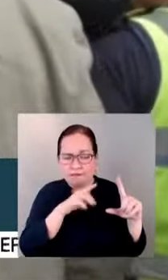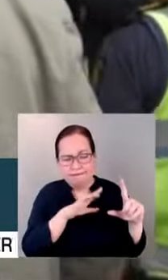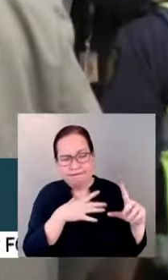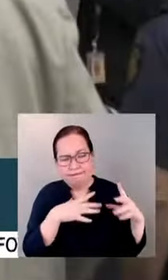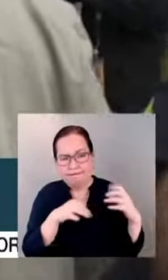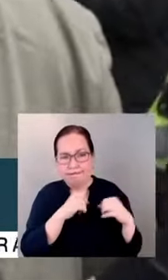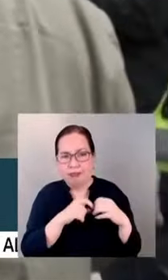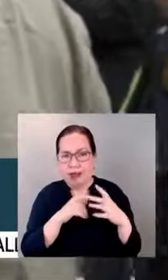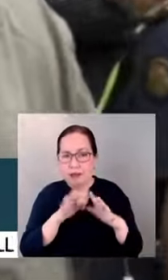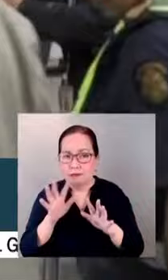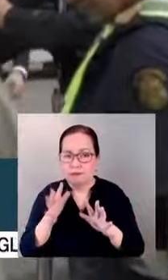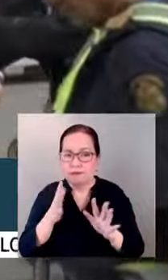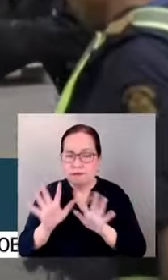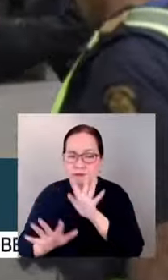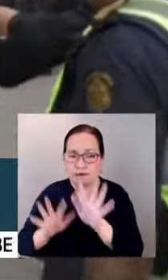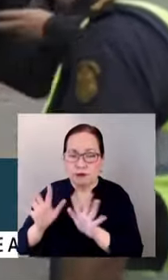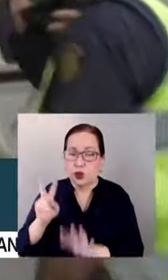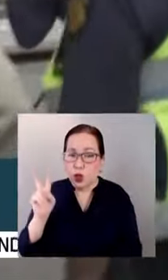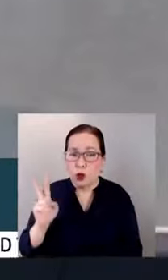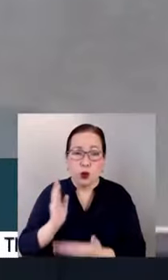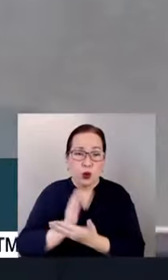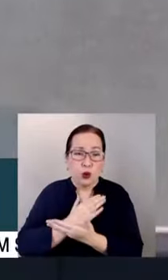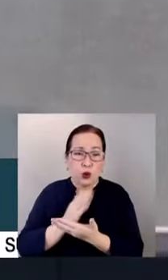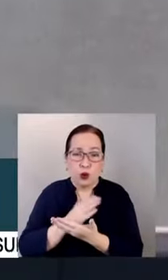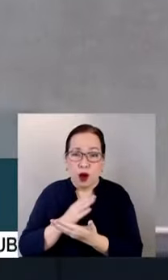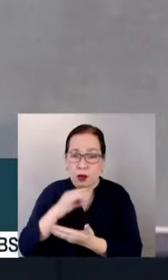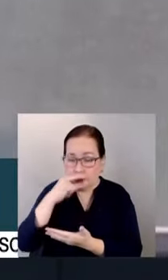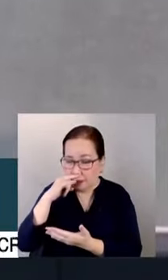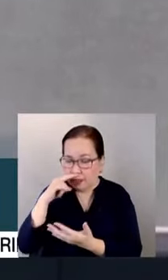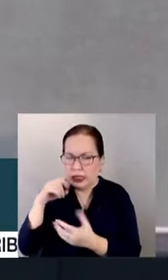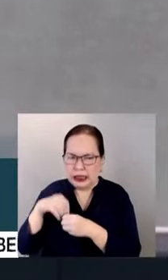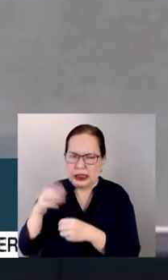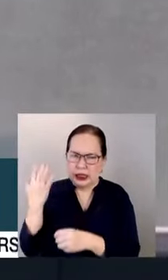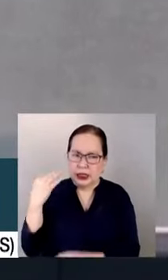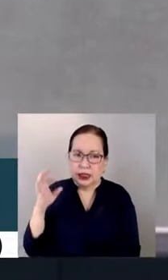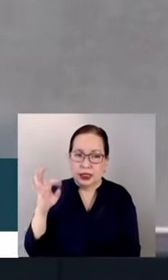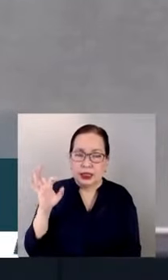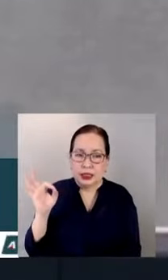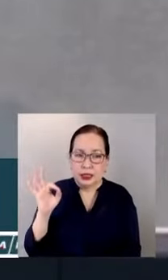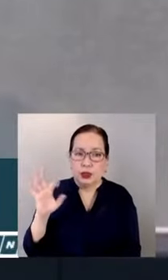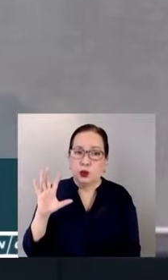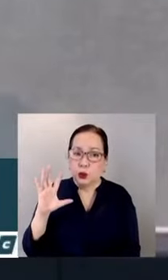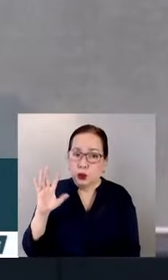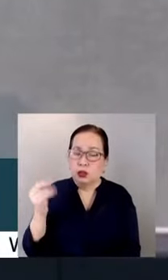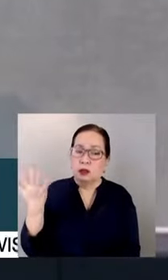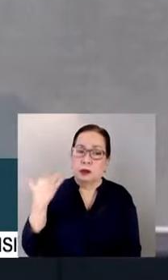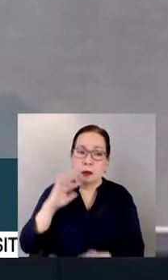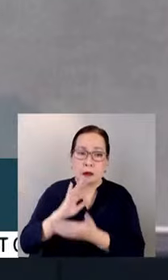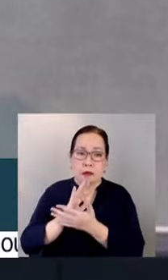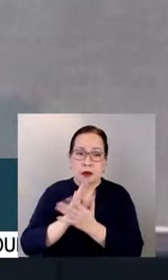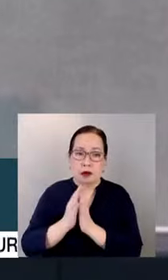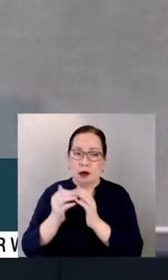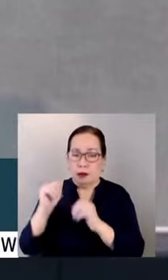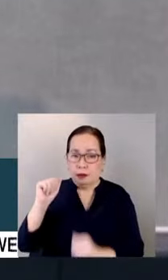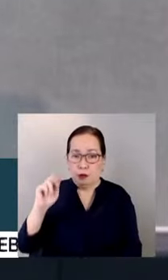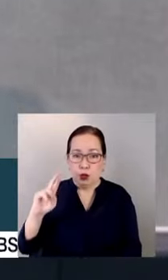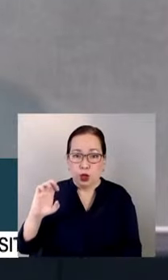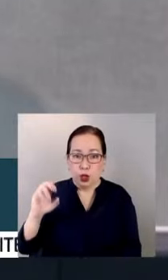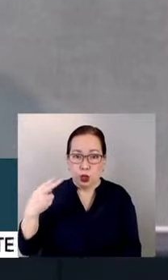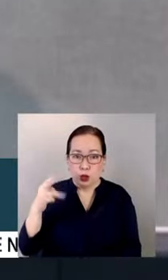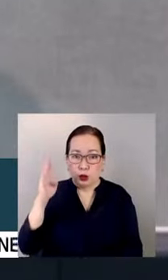in the 90s while he was still Archbishop of Melbourne. Pell was cleared of sexual abuse